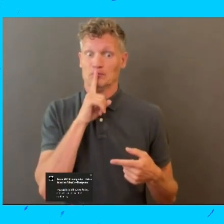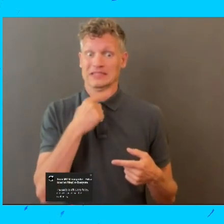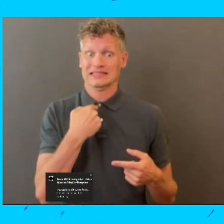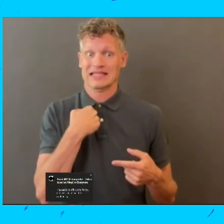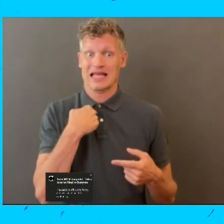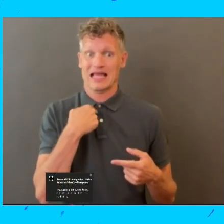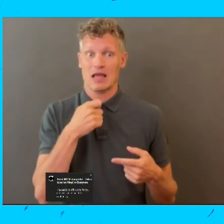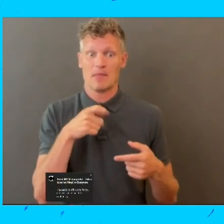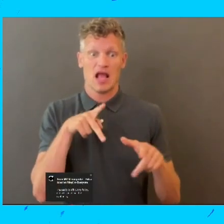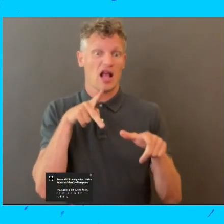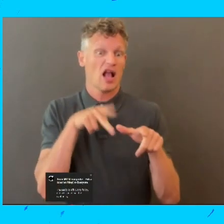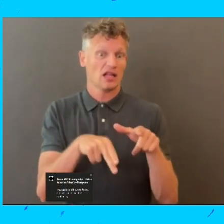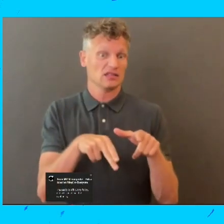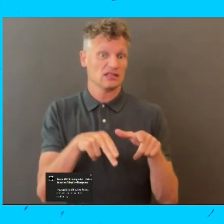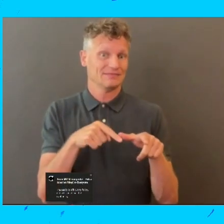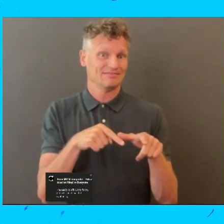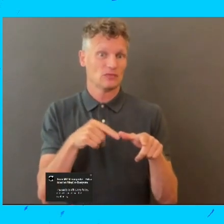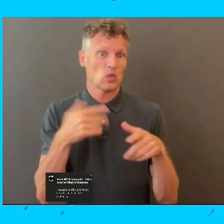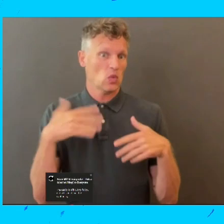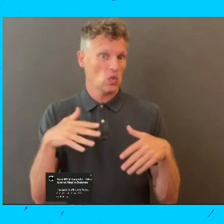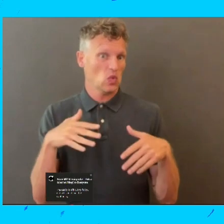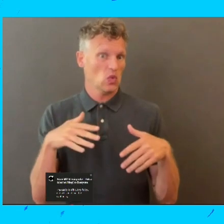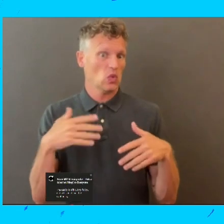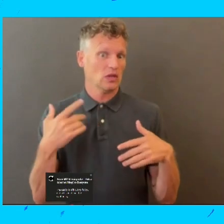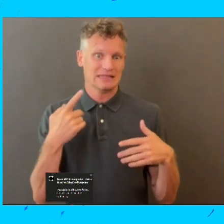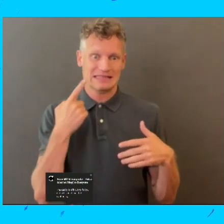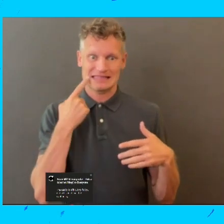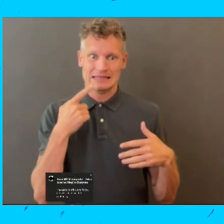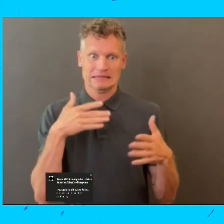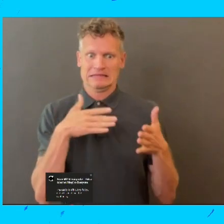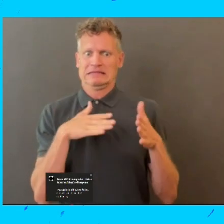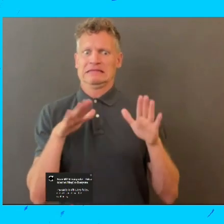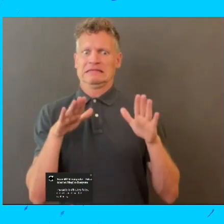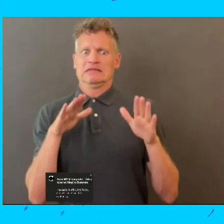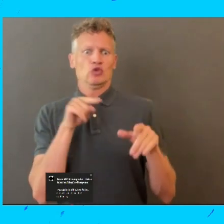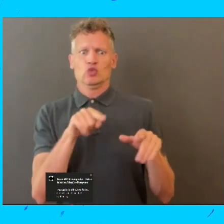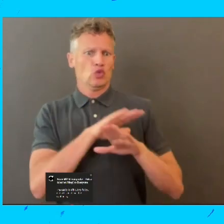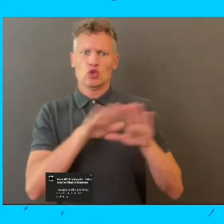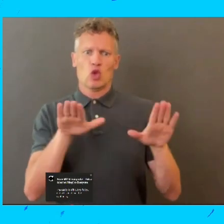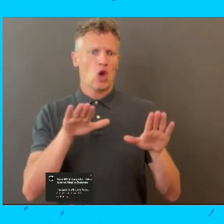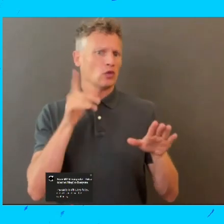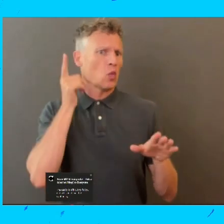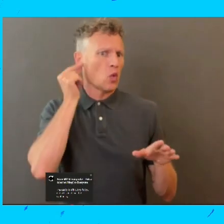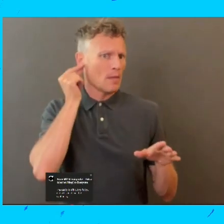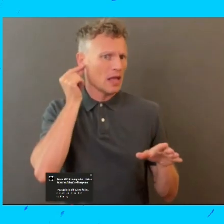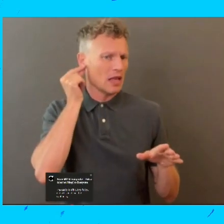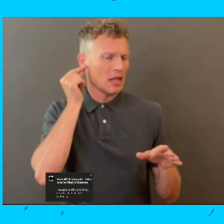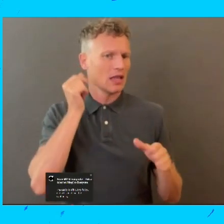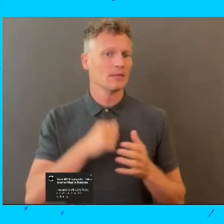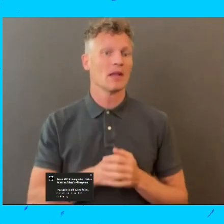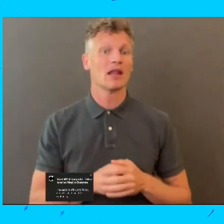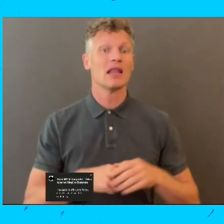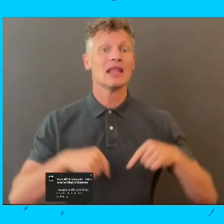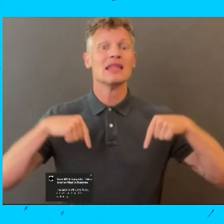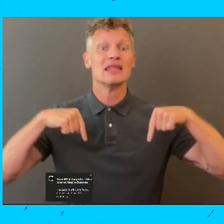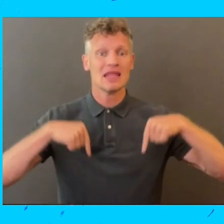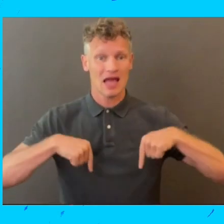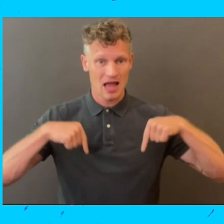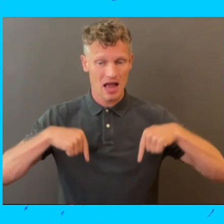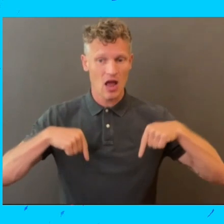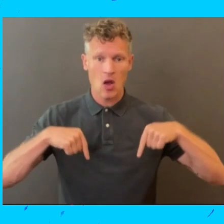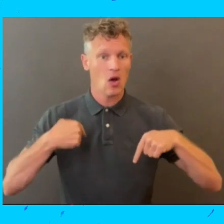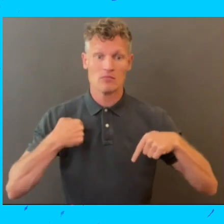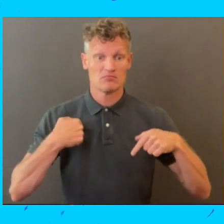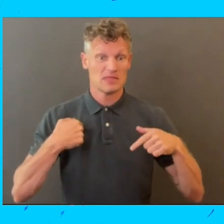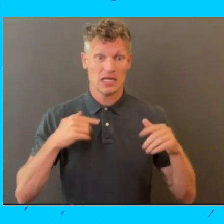be seen as an unclean, you're not a woman, you know. But now I didn't go through the cut, and